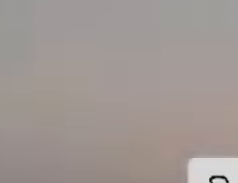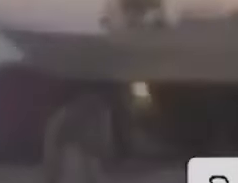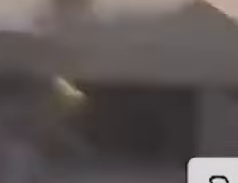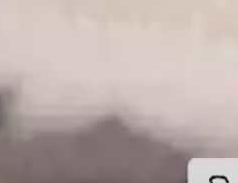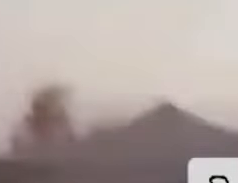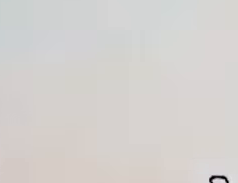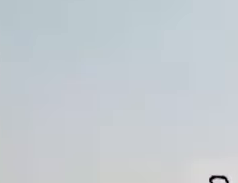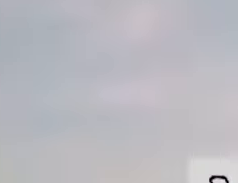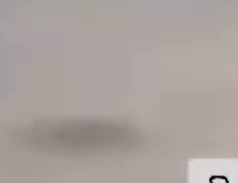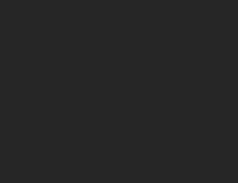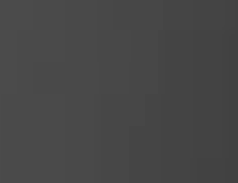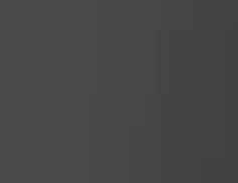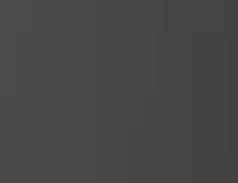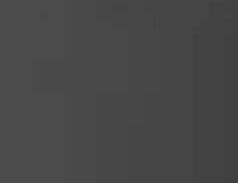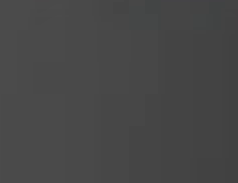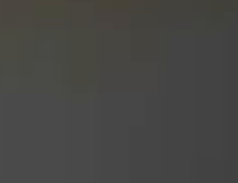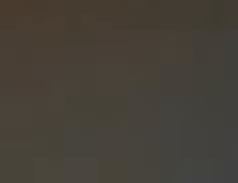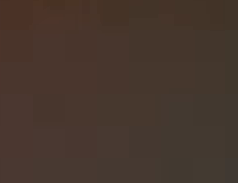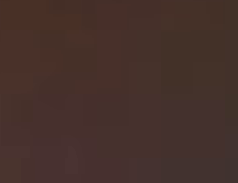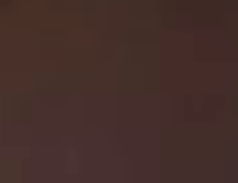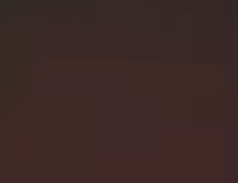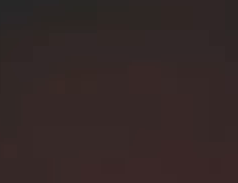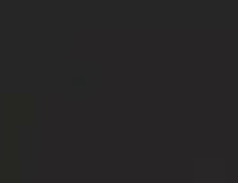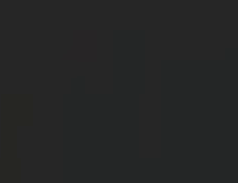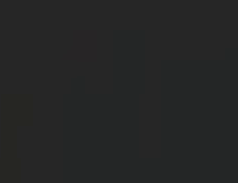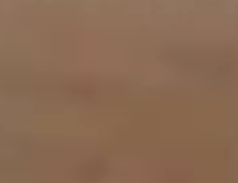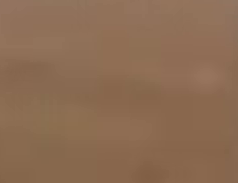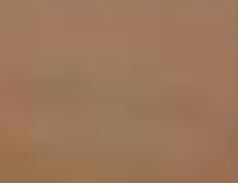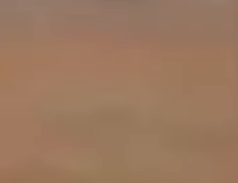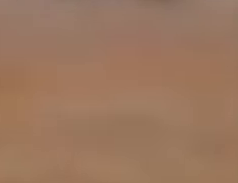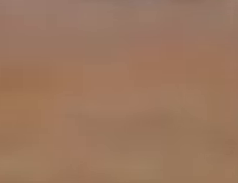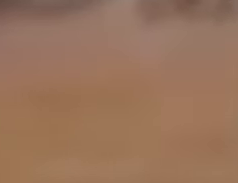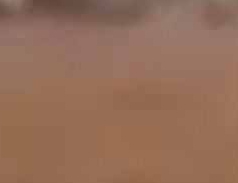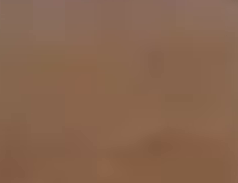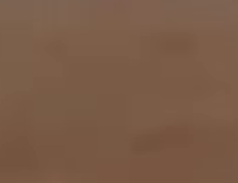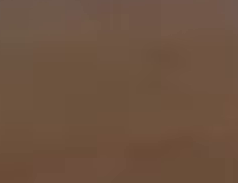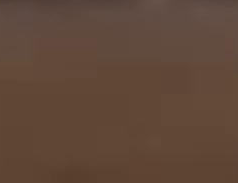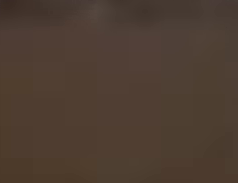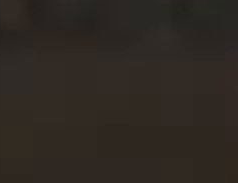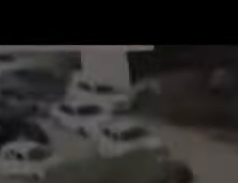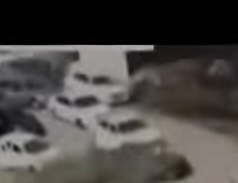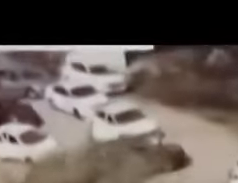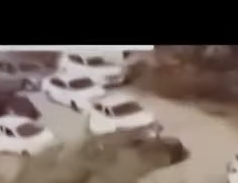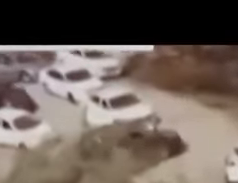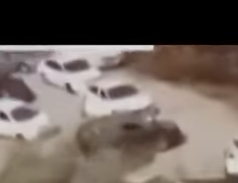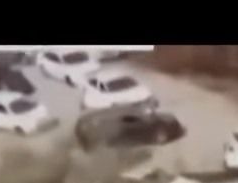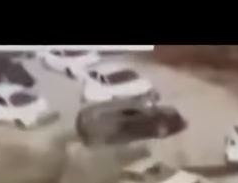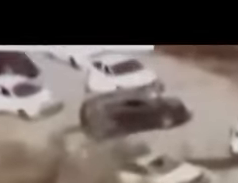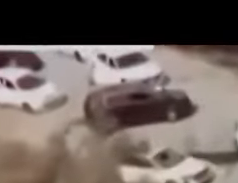Kids were running in every direction. Nobody knew which way was the way to safety.